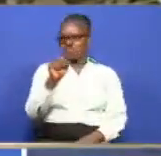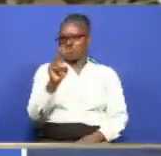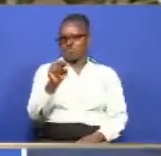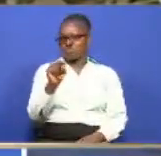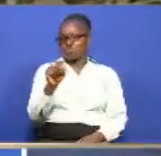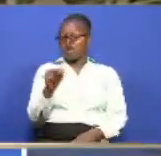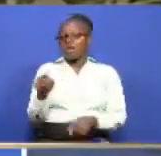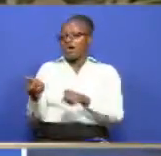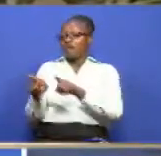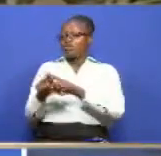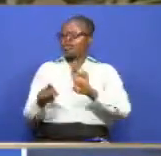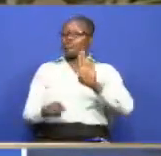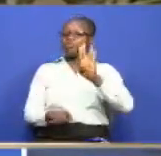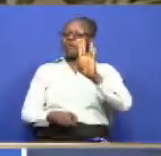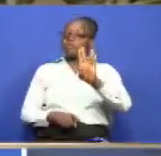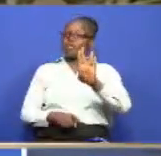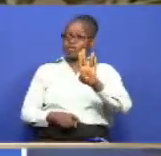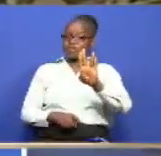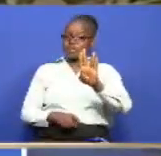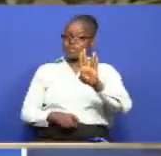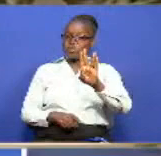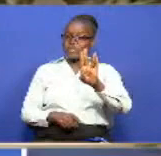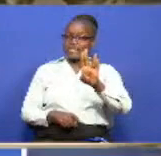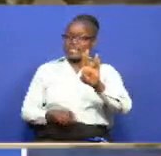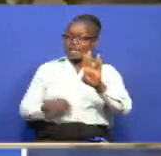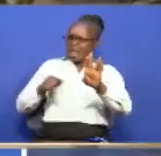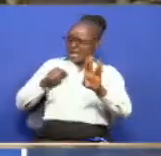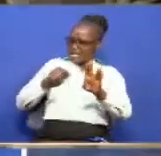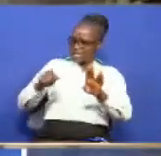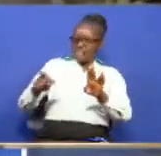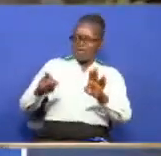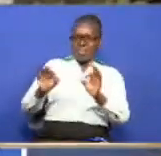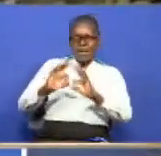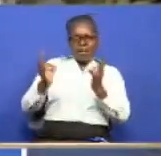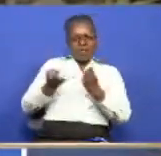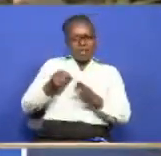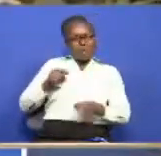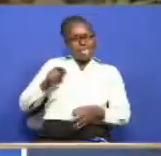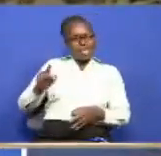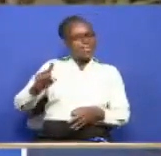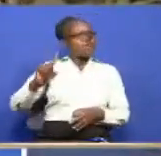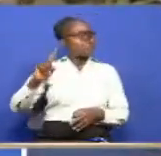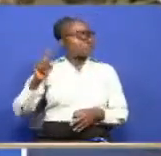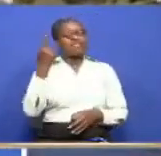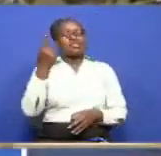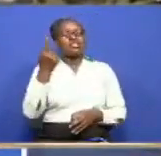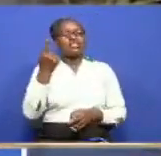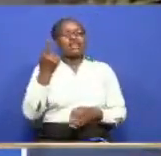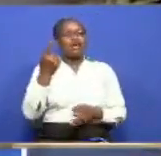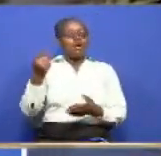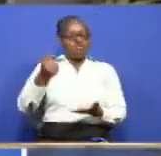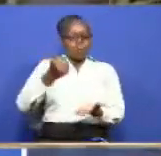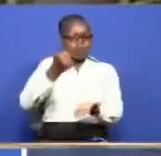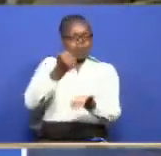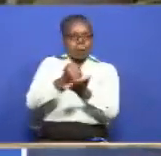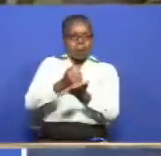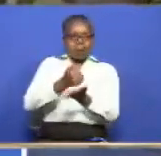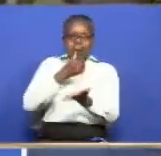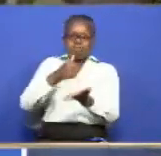the governor of nepotism, that she has given her family senior roles, and this is in terms